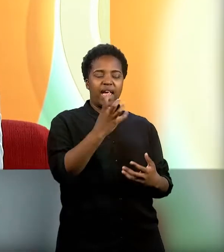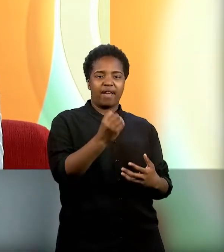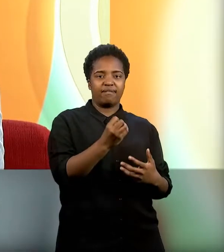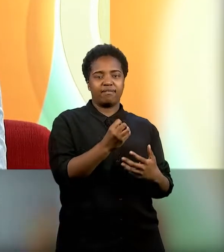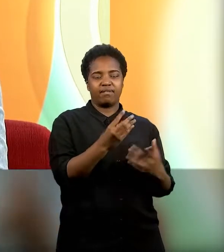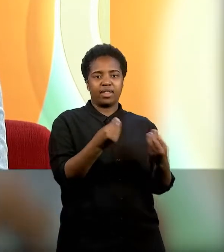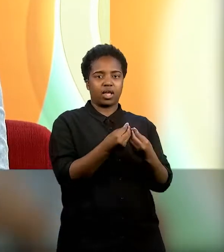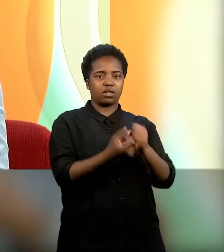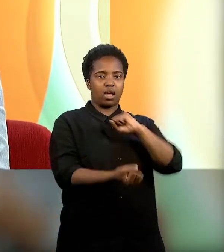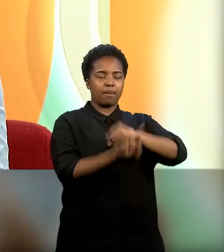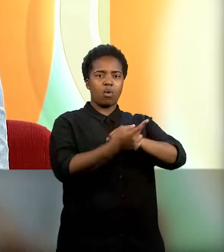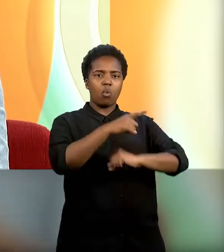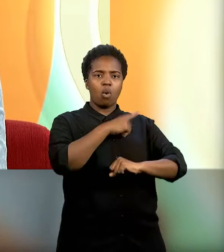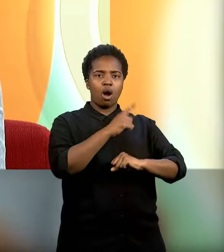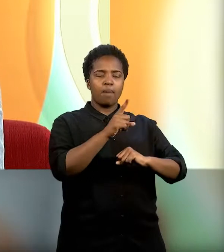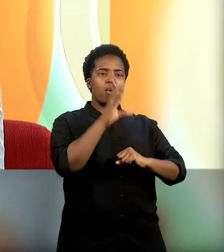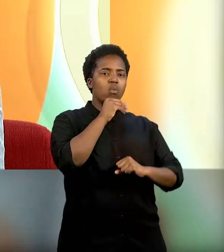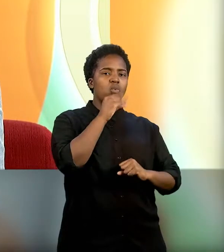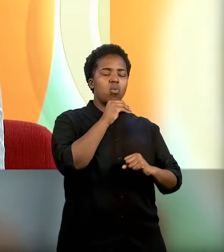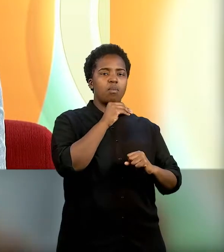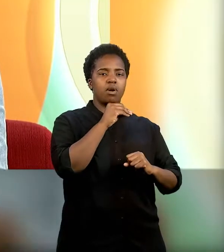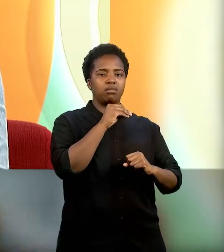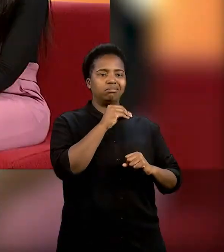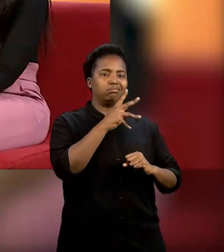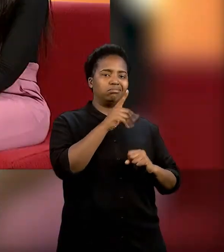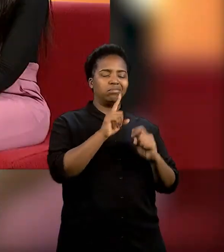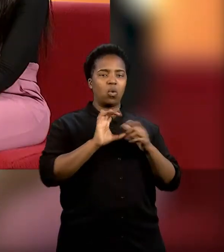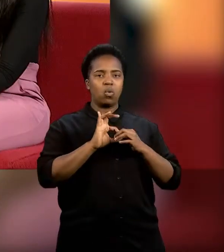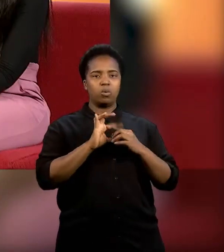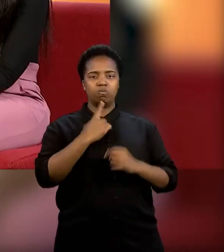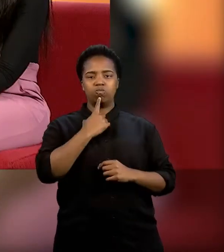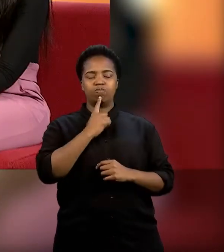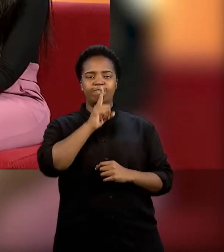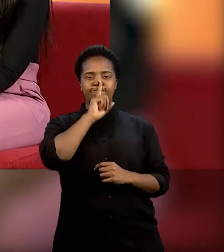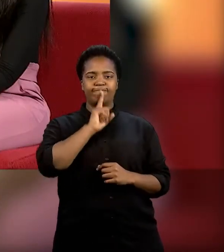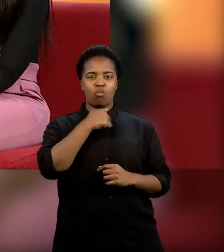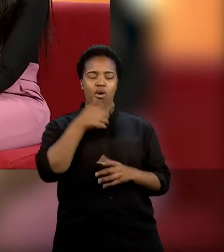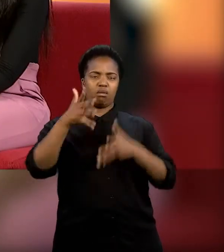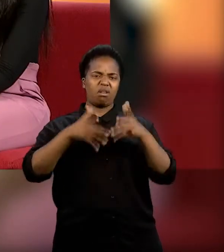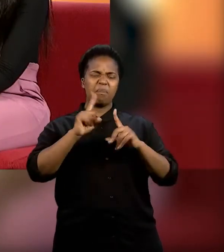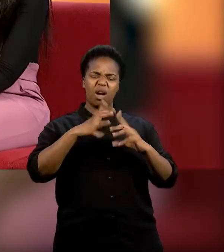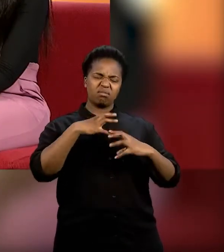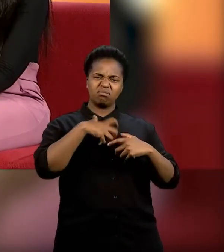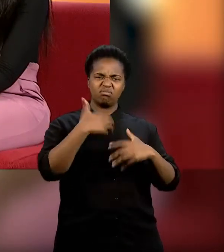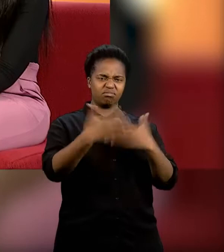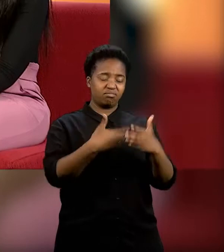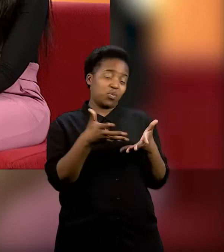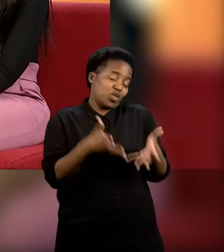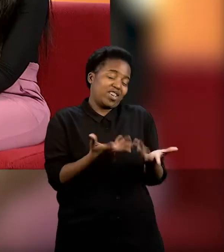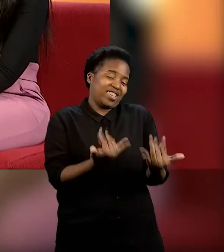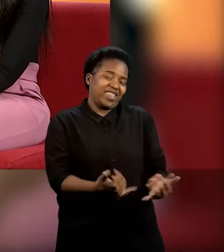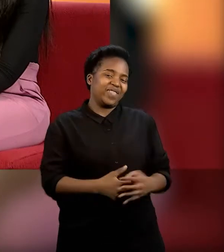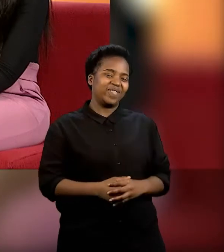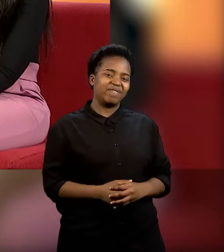le gae and o na le situation e le gore like everybody wa gona go bua but wena ga gone go bua, but other than that wa just still very